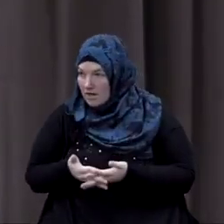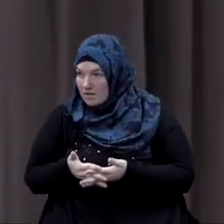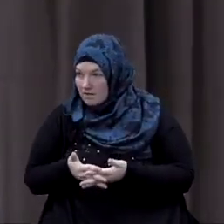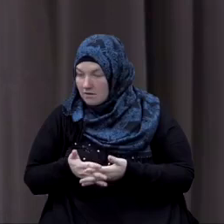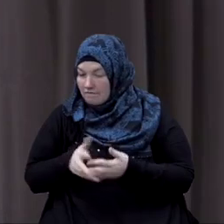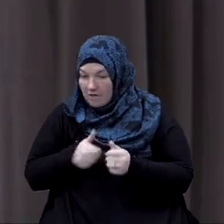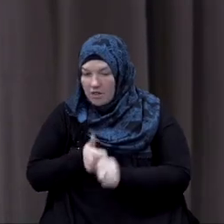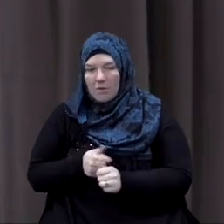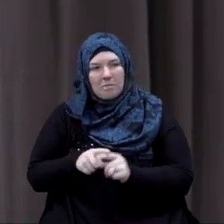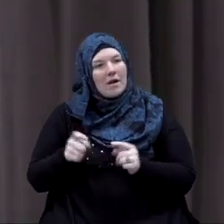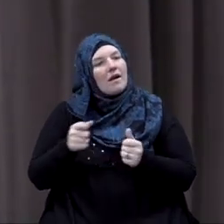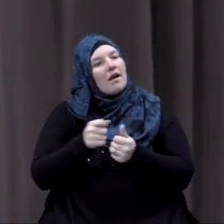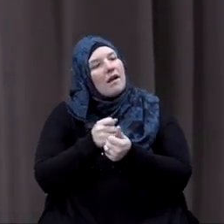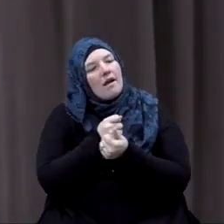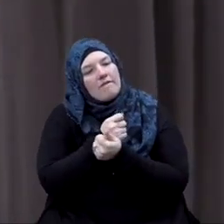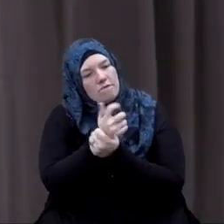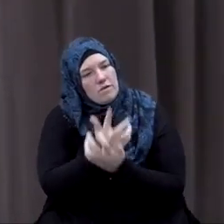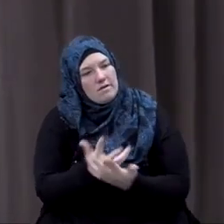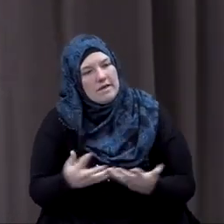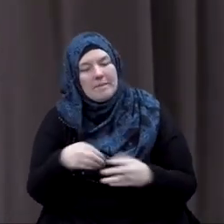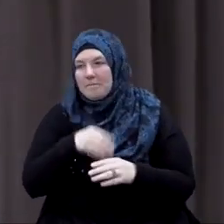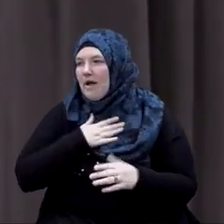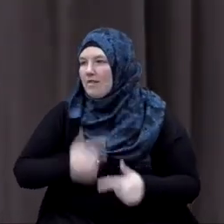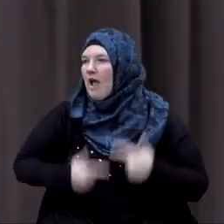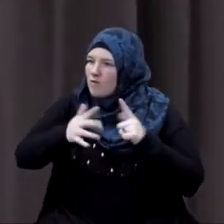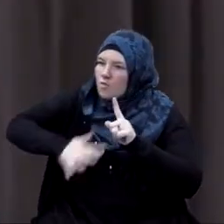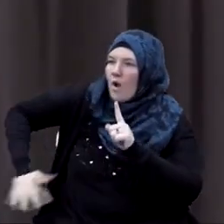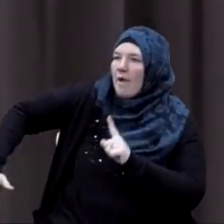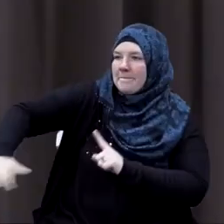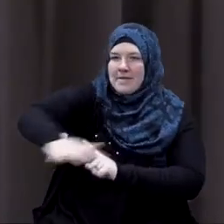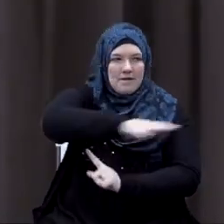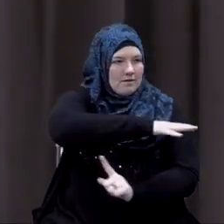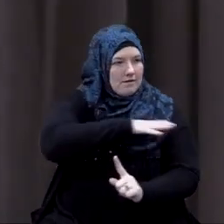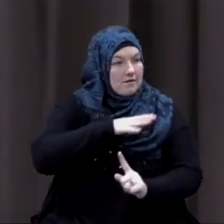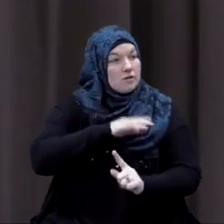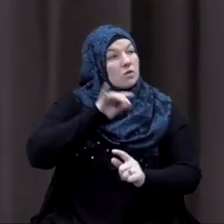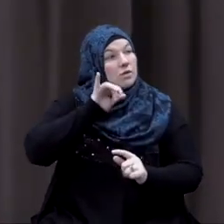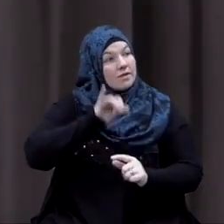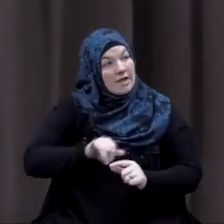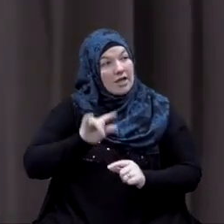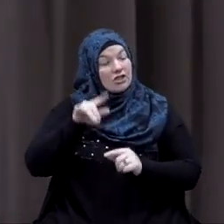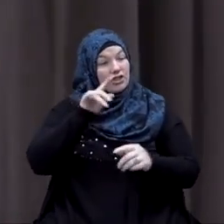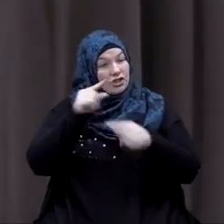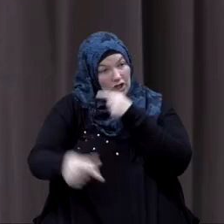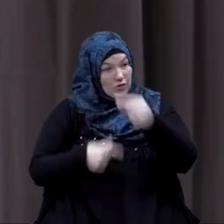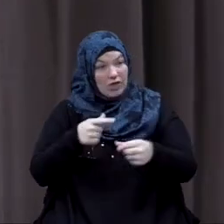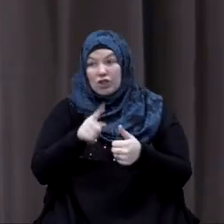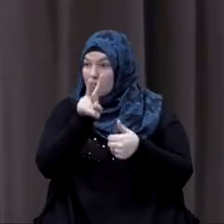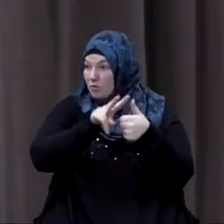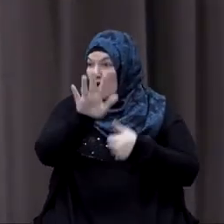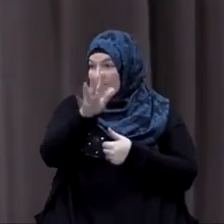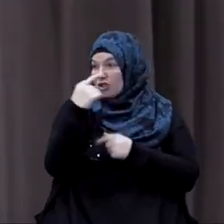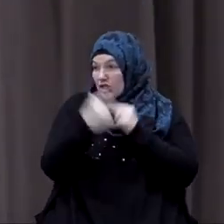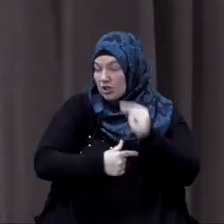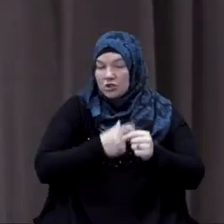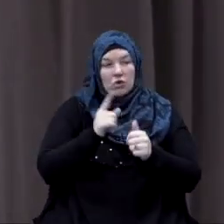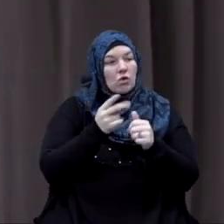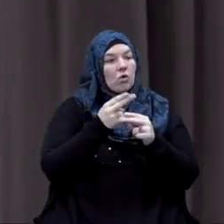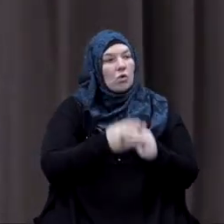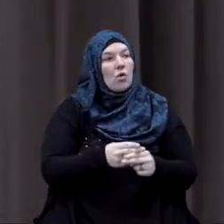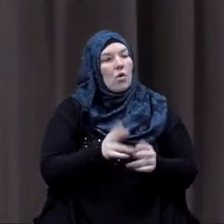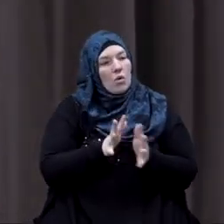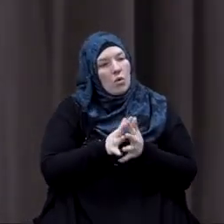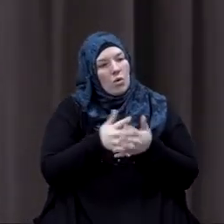for everything in my life around me. So that generation was rightly called